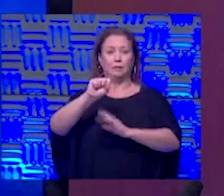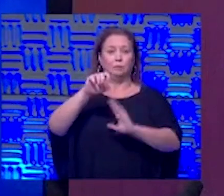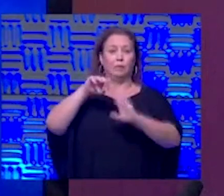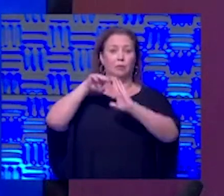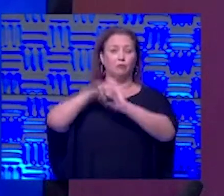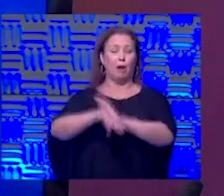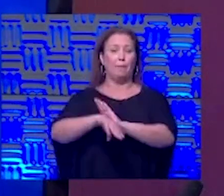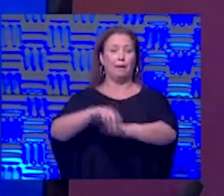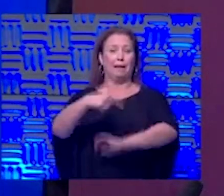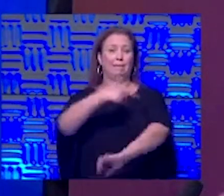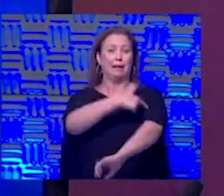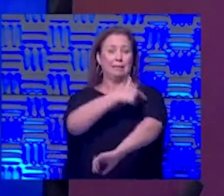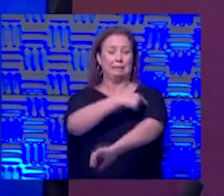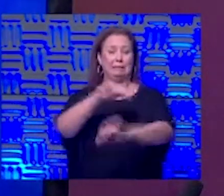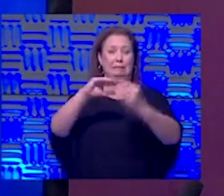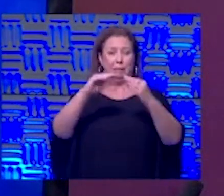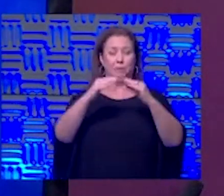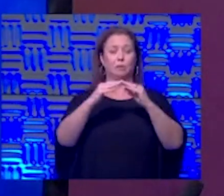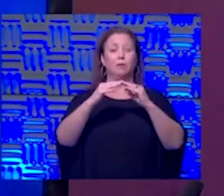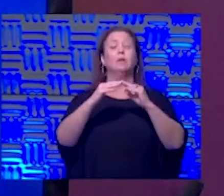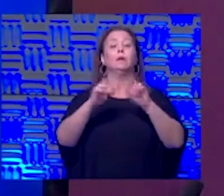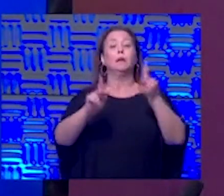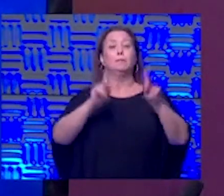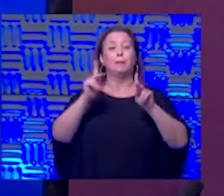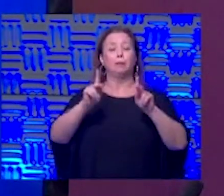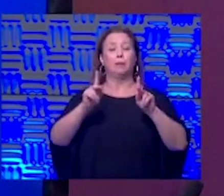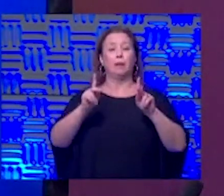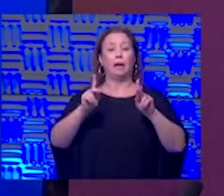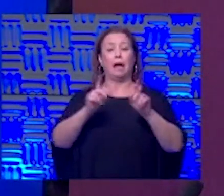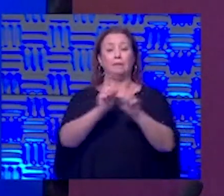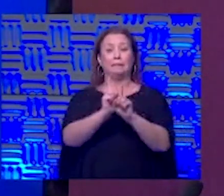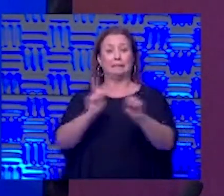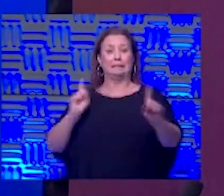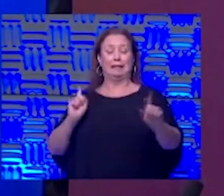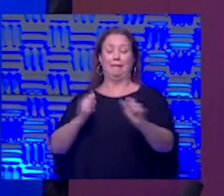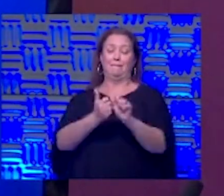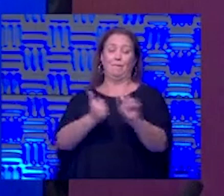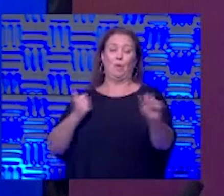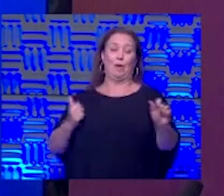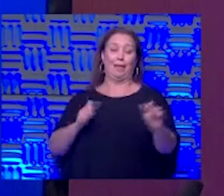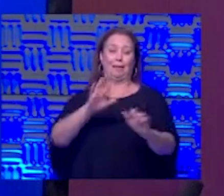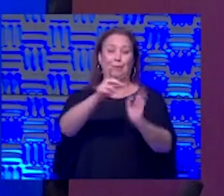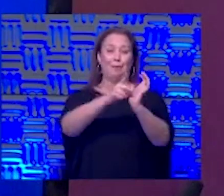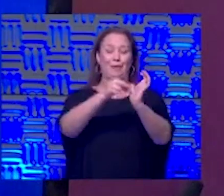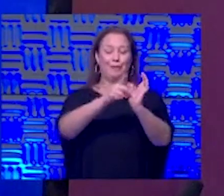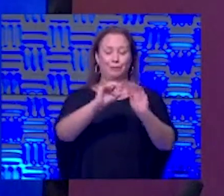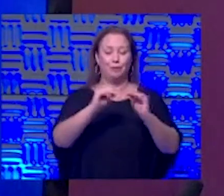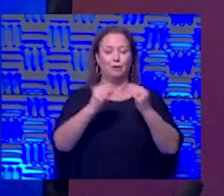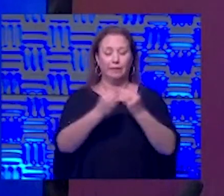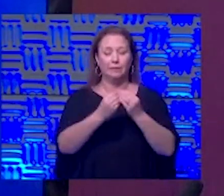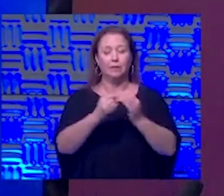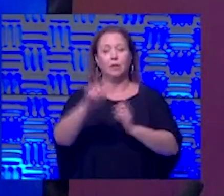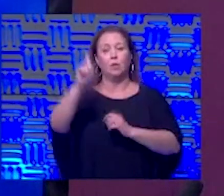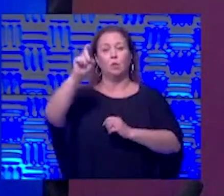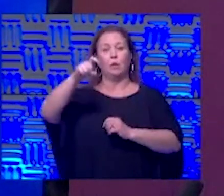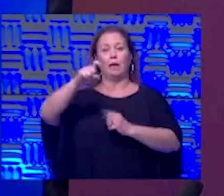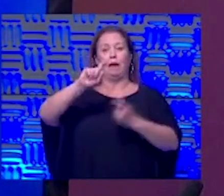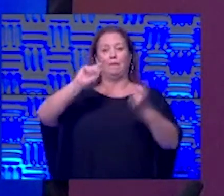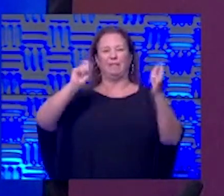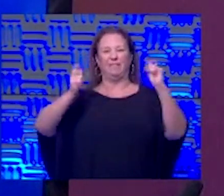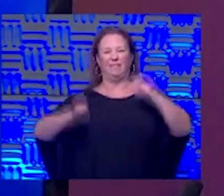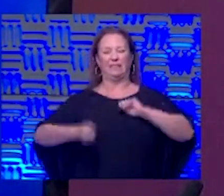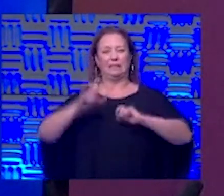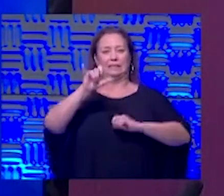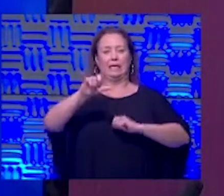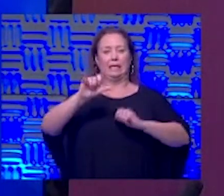drop in vaccination rates as people have justifiably stayed away from the doctor's office. We have to correct that and